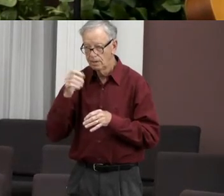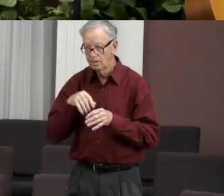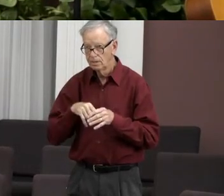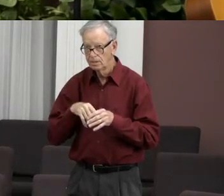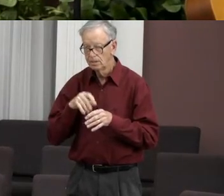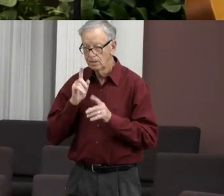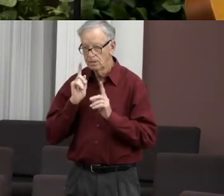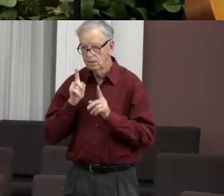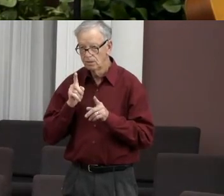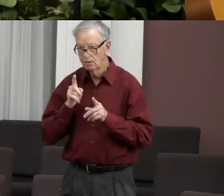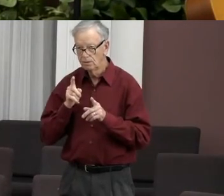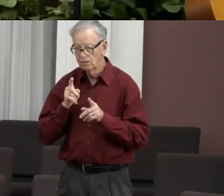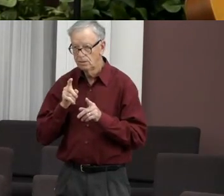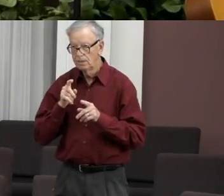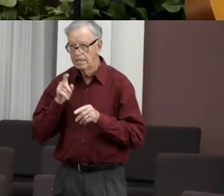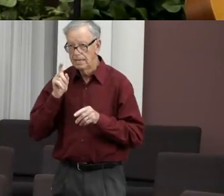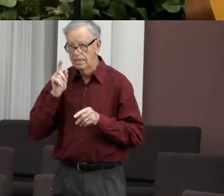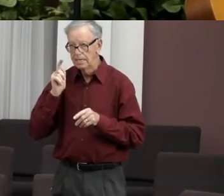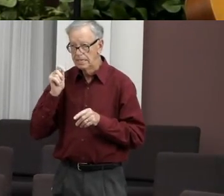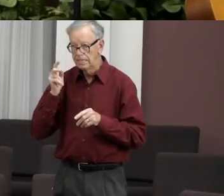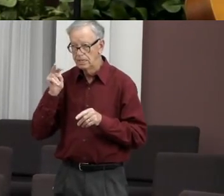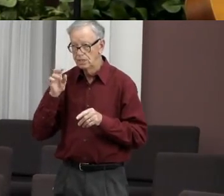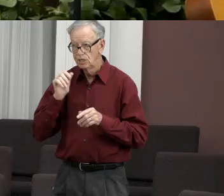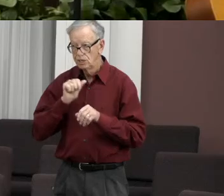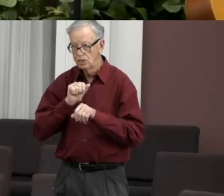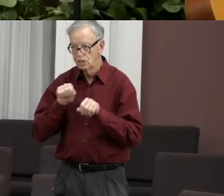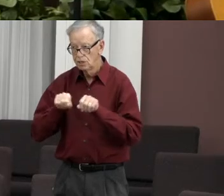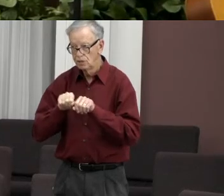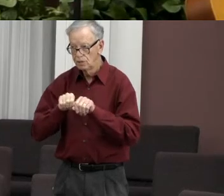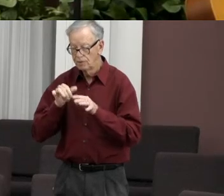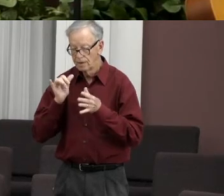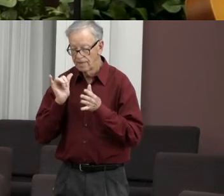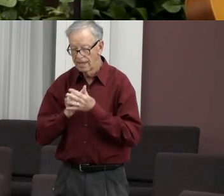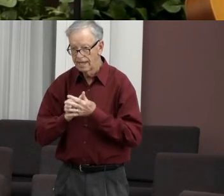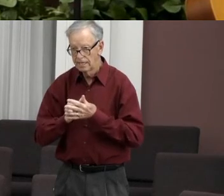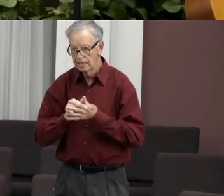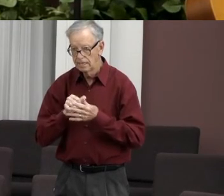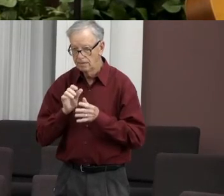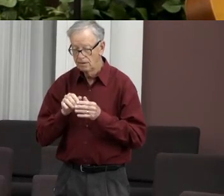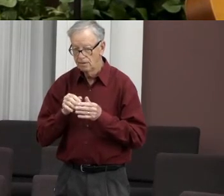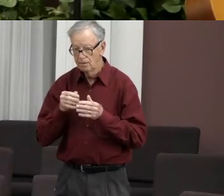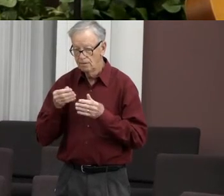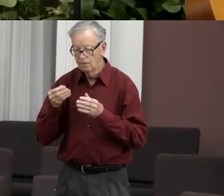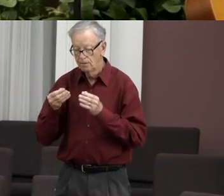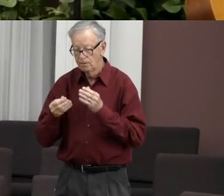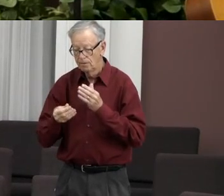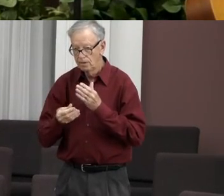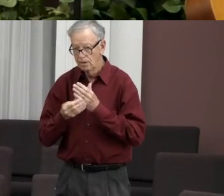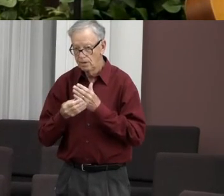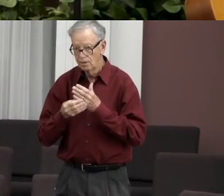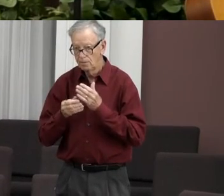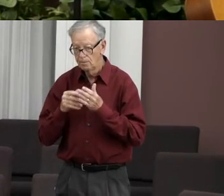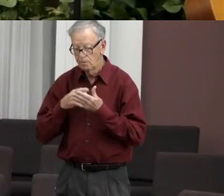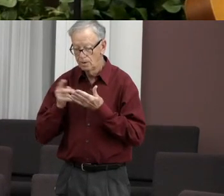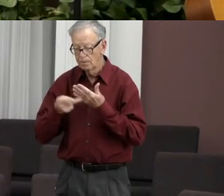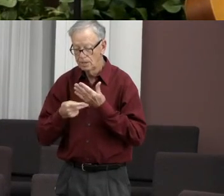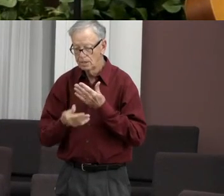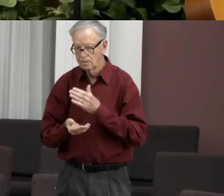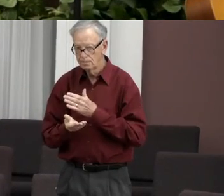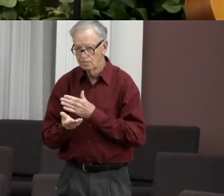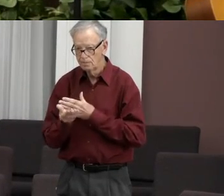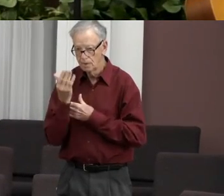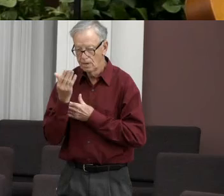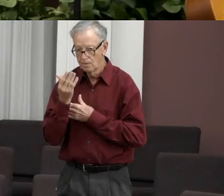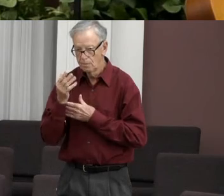that. So it's going to be a great time. Please, you've got an insert in your bulletin this morning of prayer requests for that